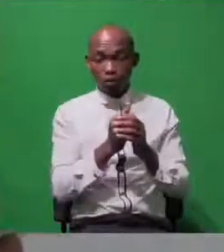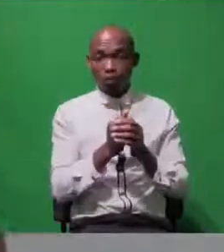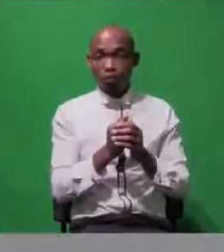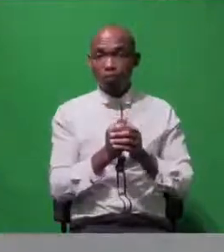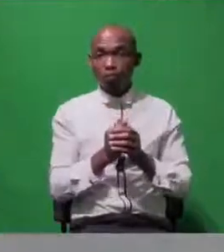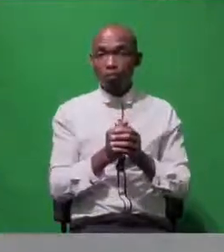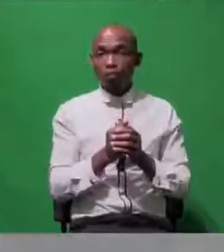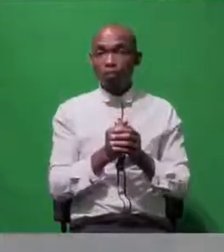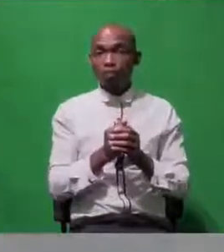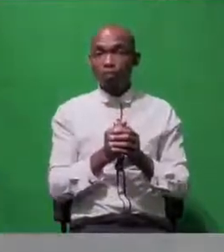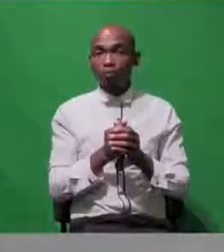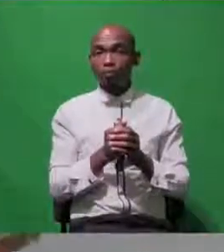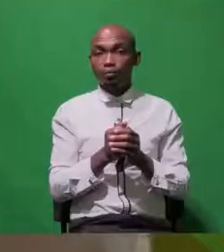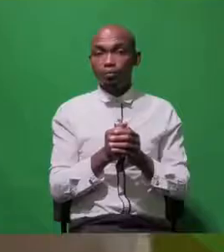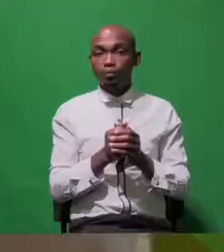Yes, who can try?